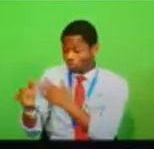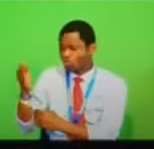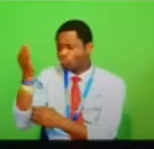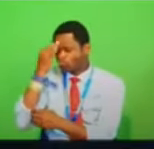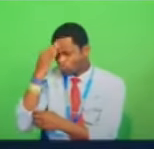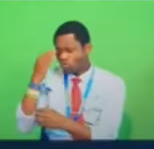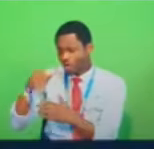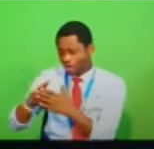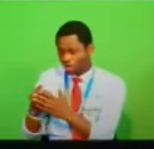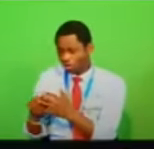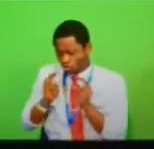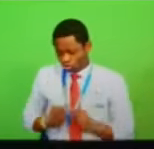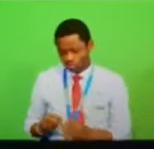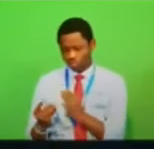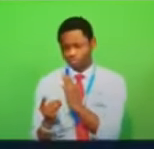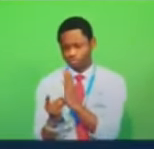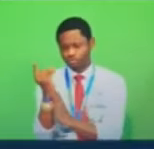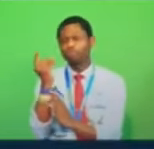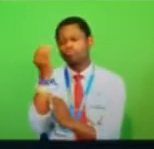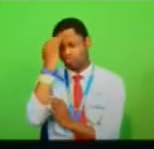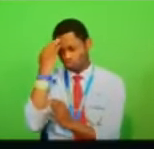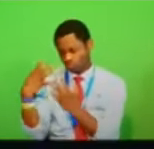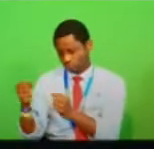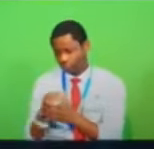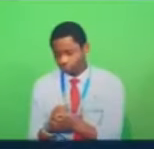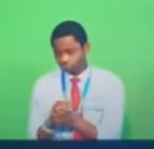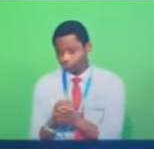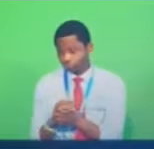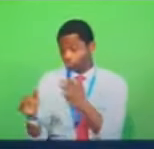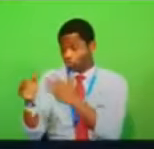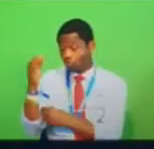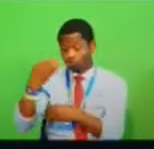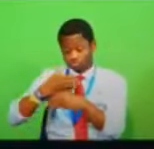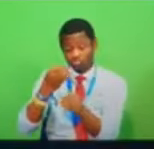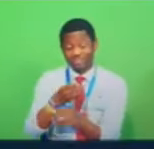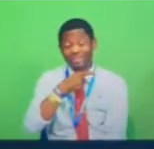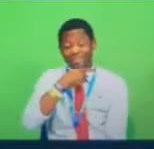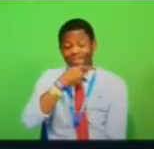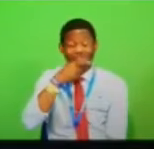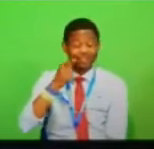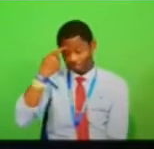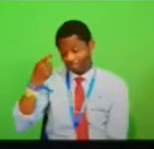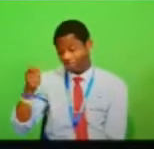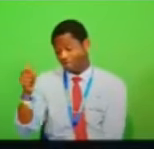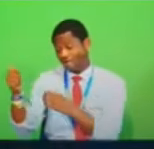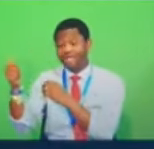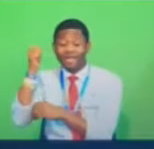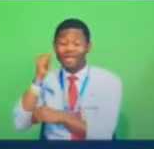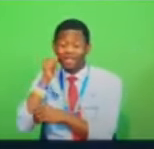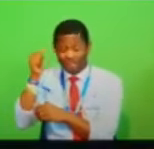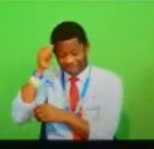human development. For Adam, God created a garden for him. At the end of